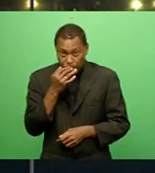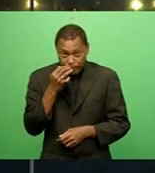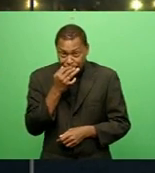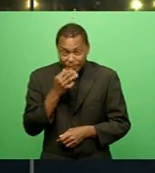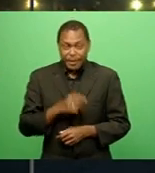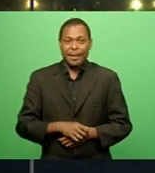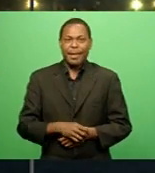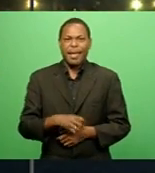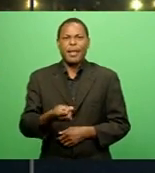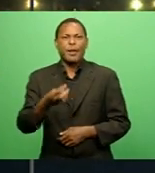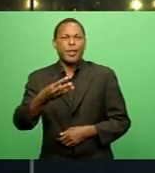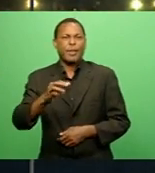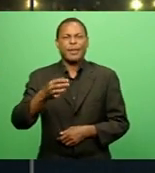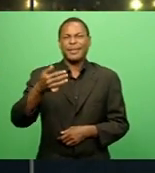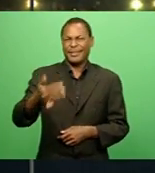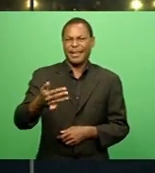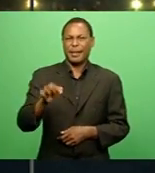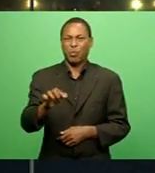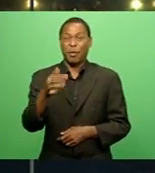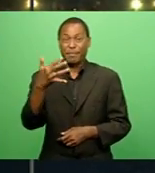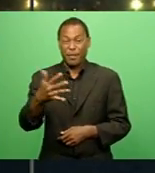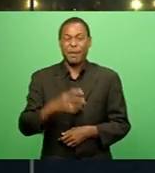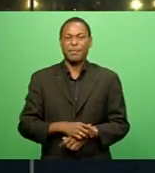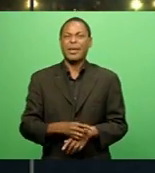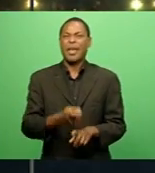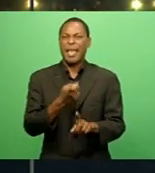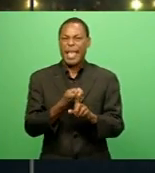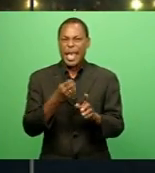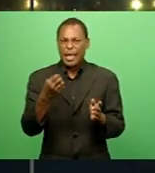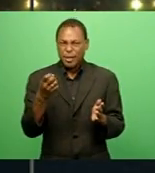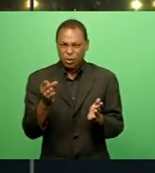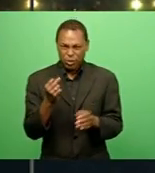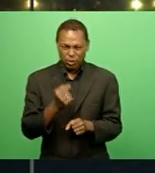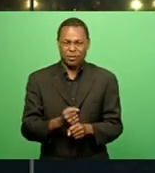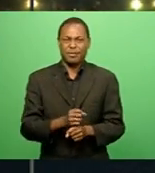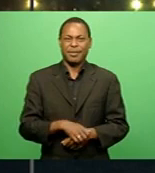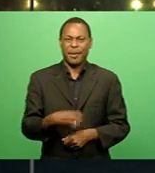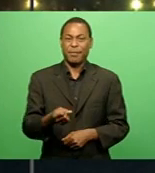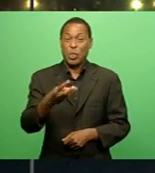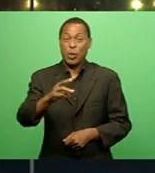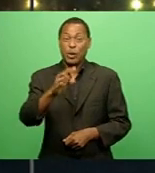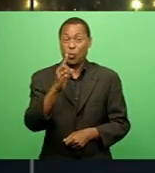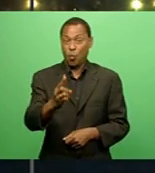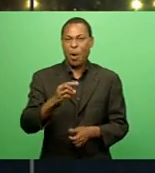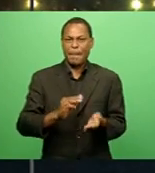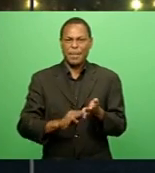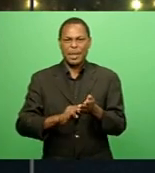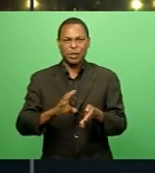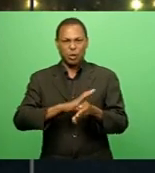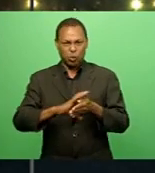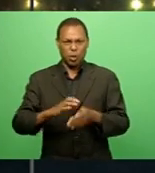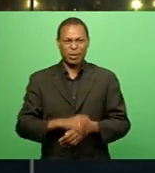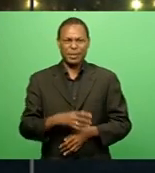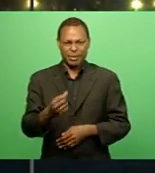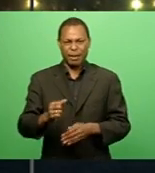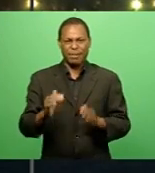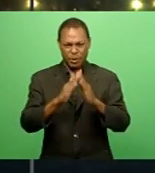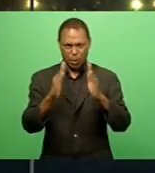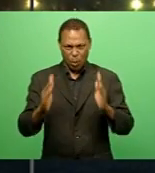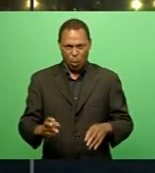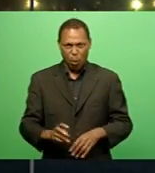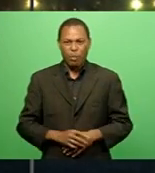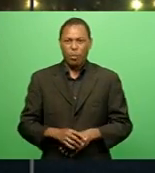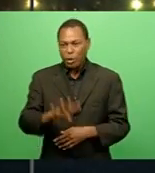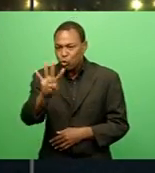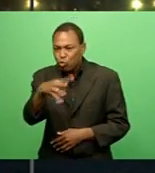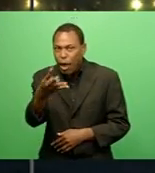39.5 kilograms, with an estimated street value of $31 million when police raided his home in Dombati, Nasinu in